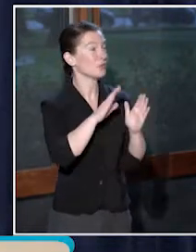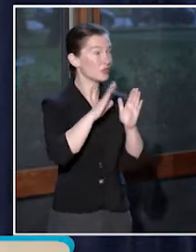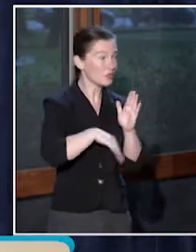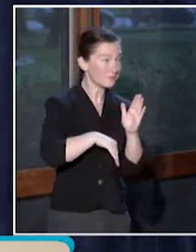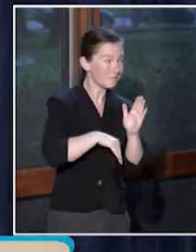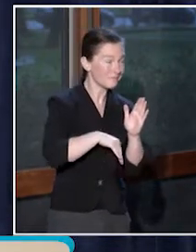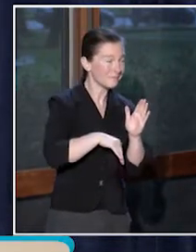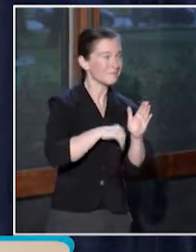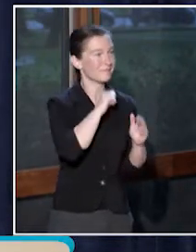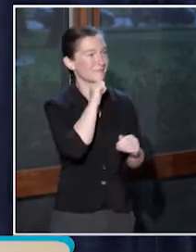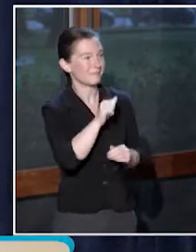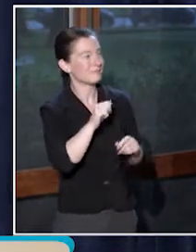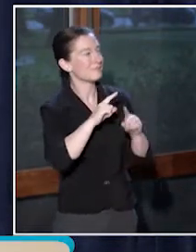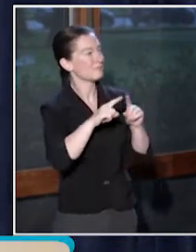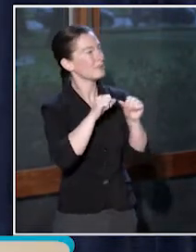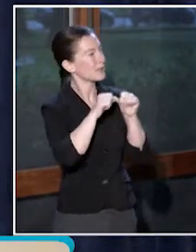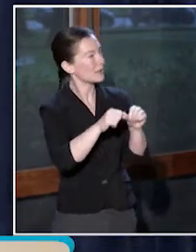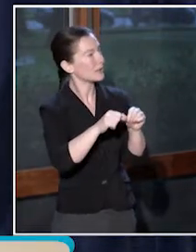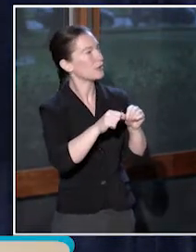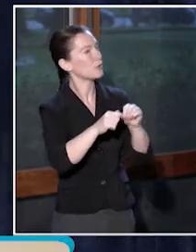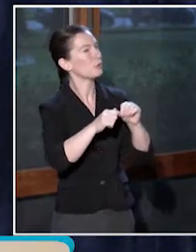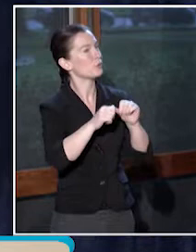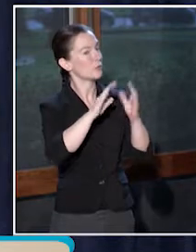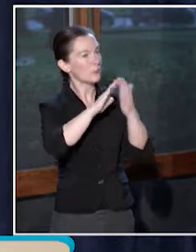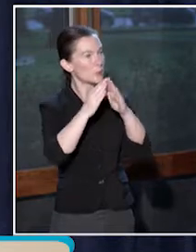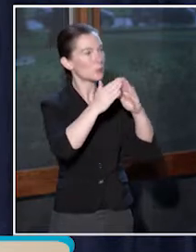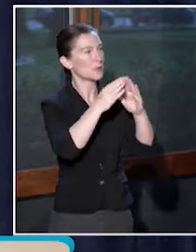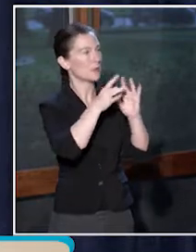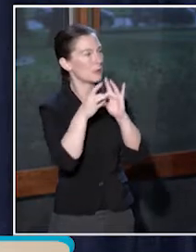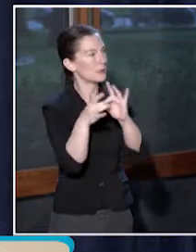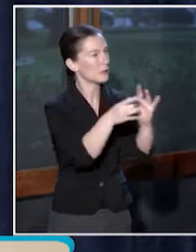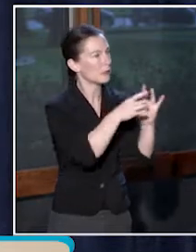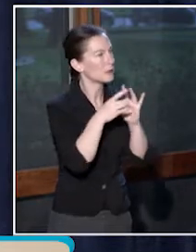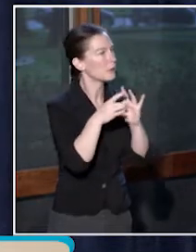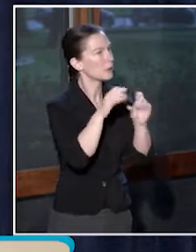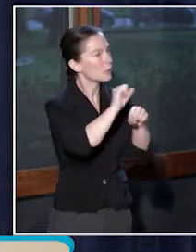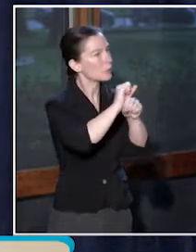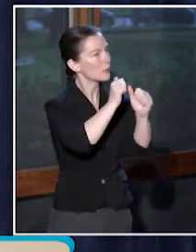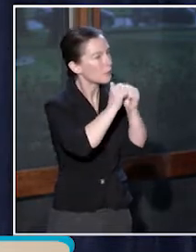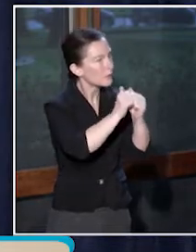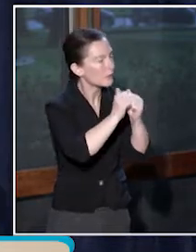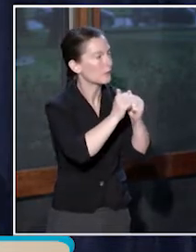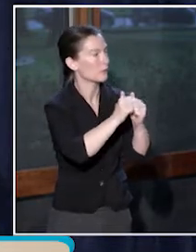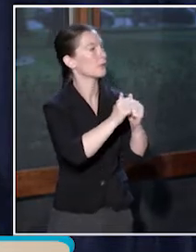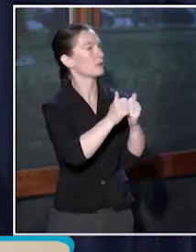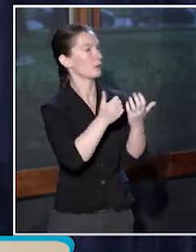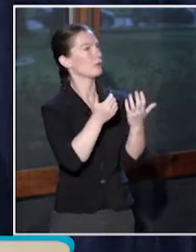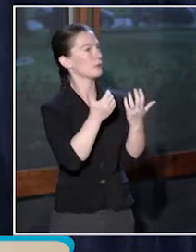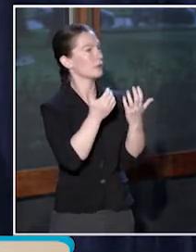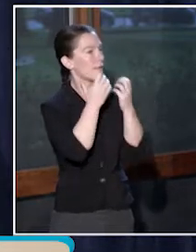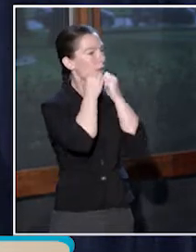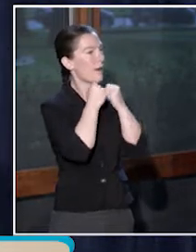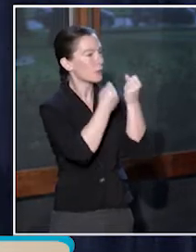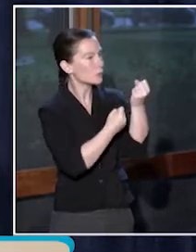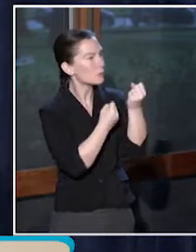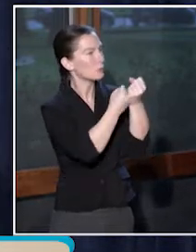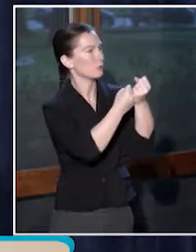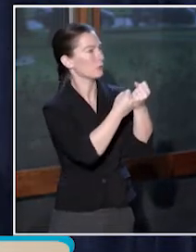going to continue to work together as a community and try to realize the important values that were established when that program was